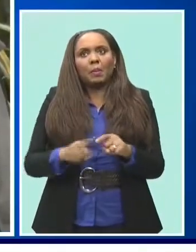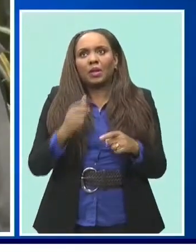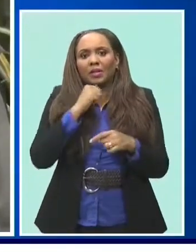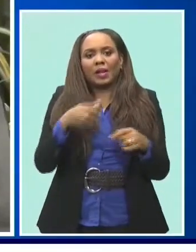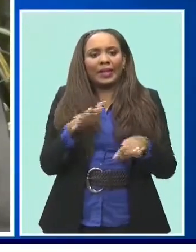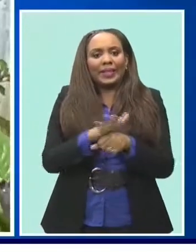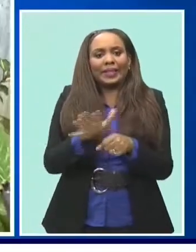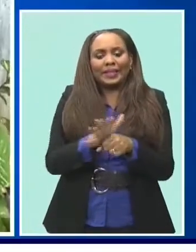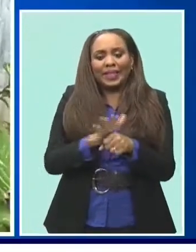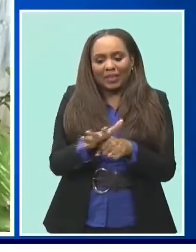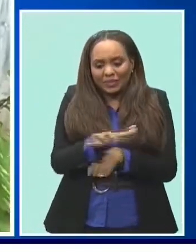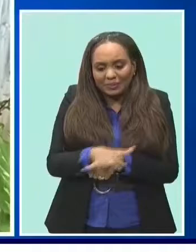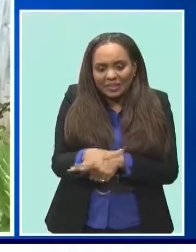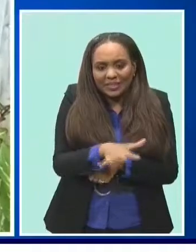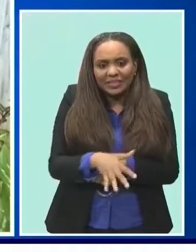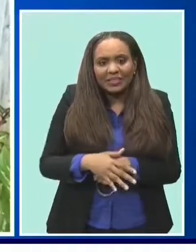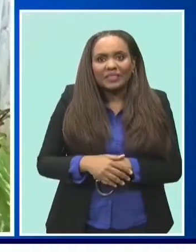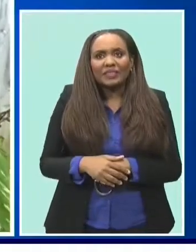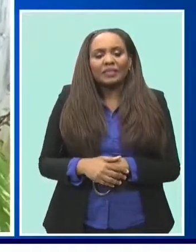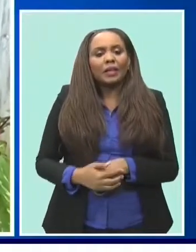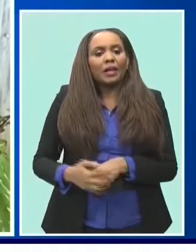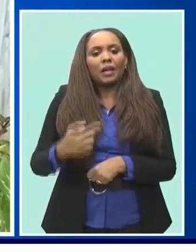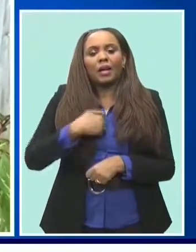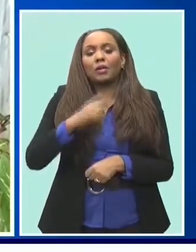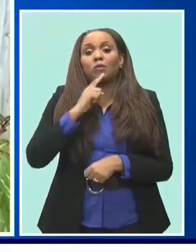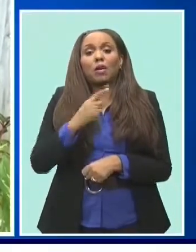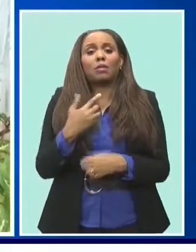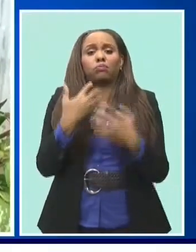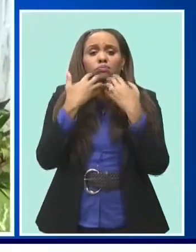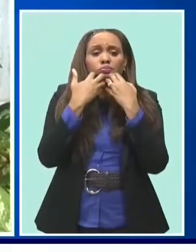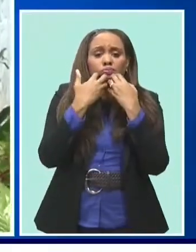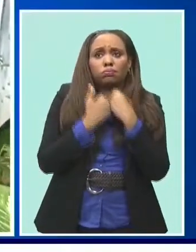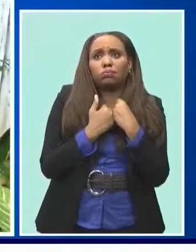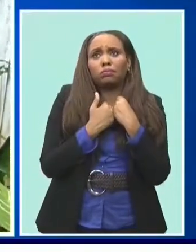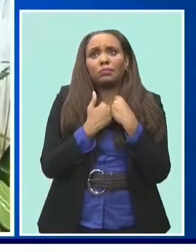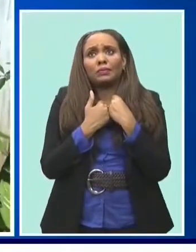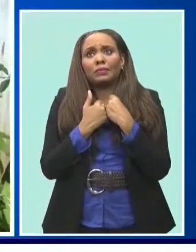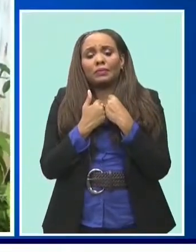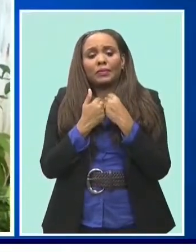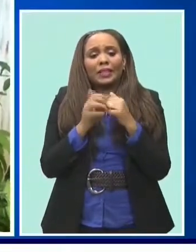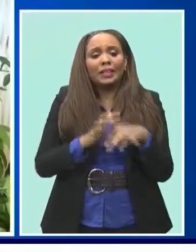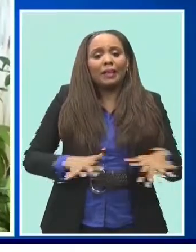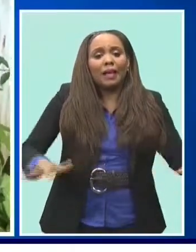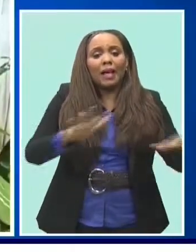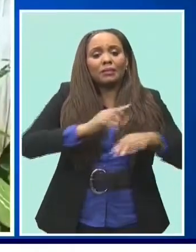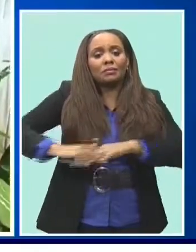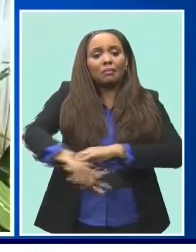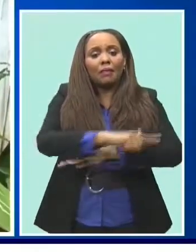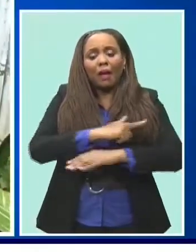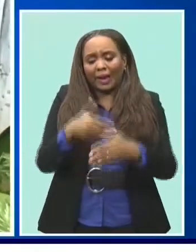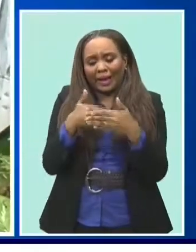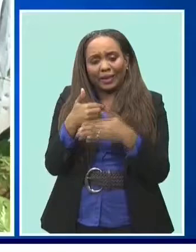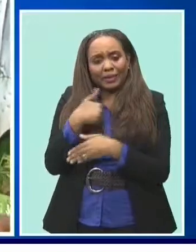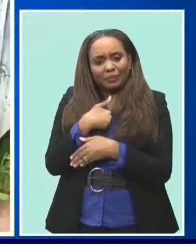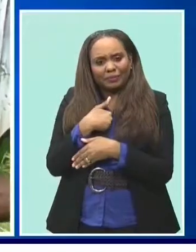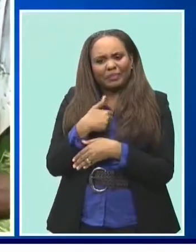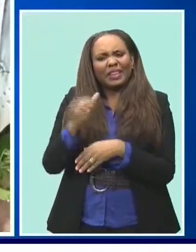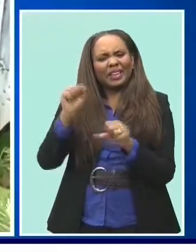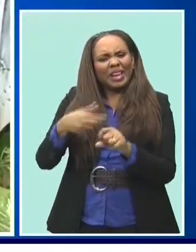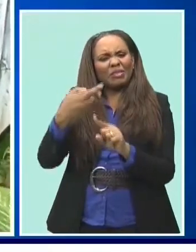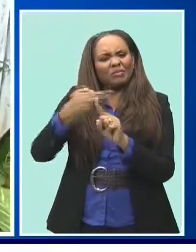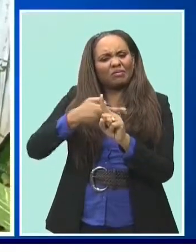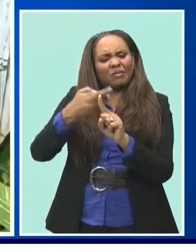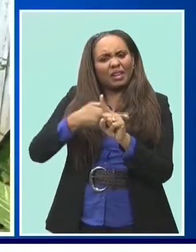space. To me, I would love some land near me where I could rent a piece